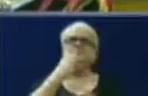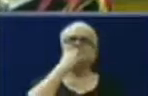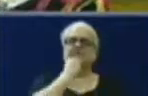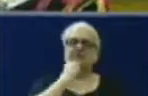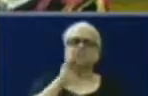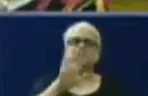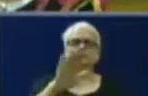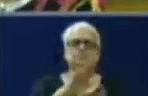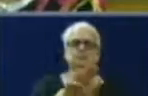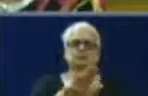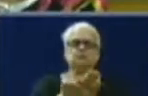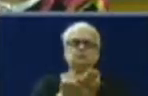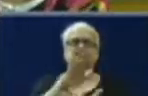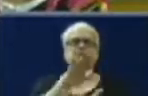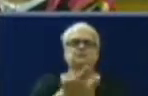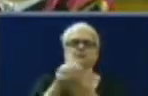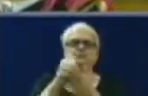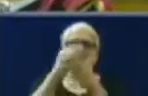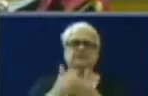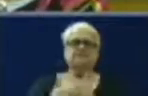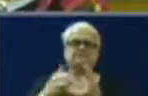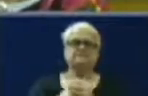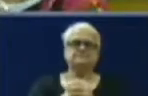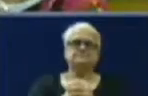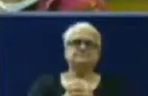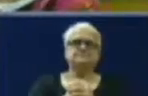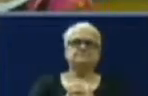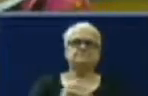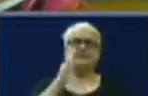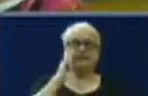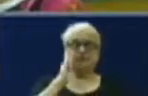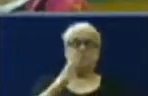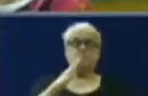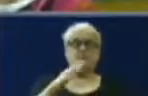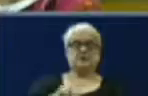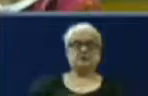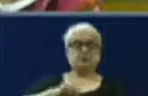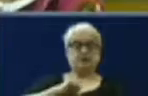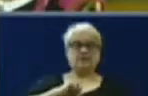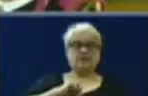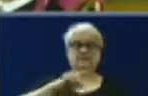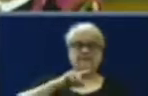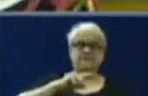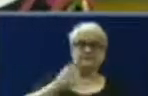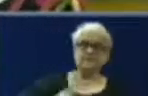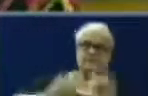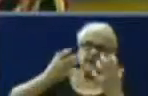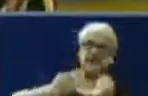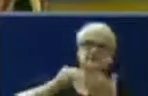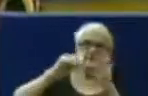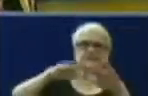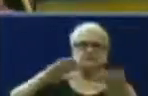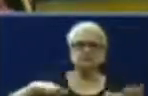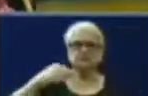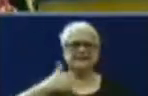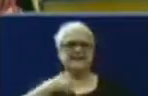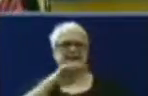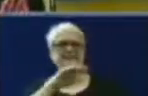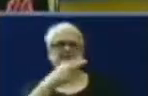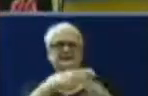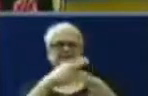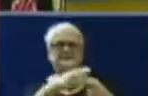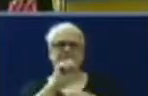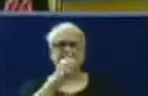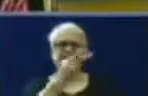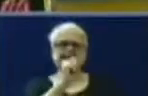schools and in your school leaders. It will be a mark of pride for the thousands of children and families Stephen Tyree has impacted over